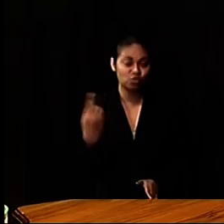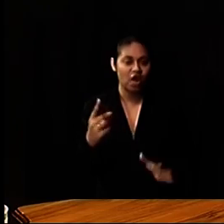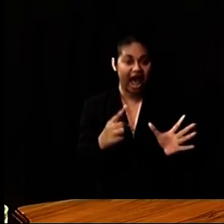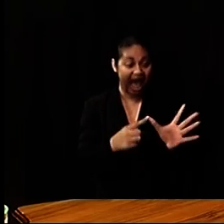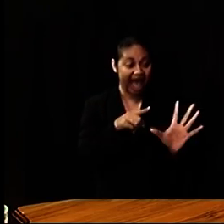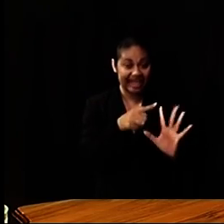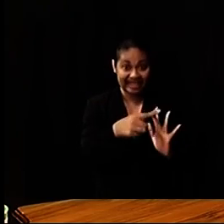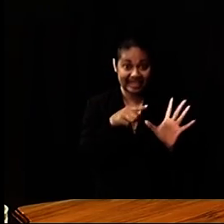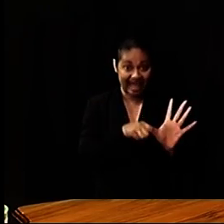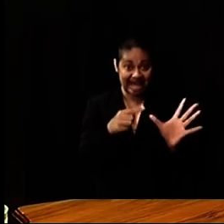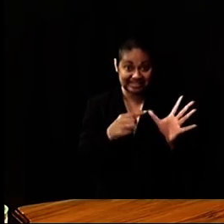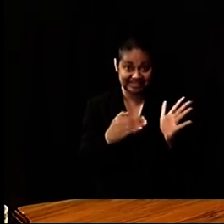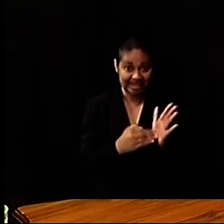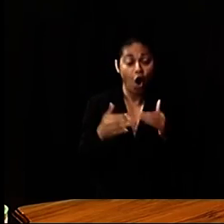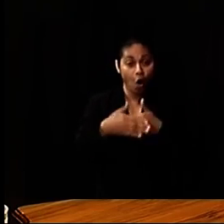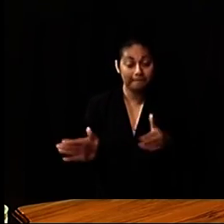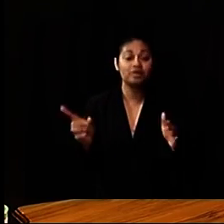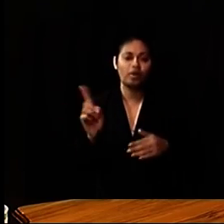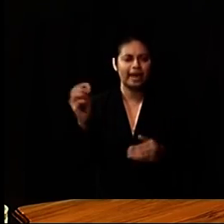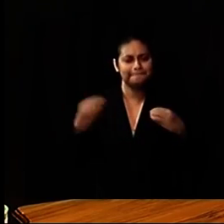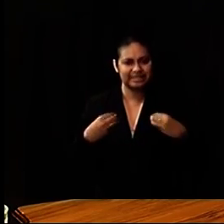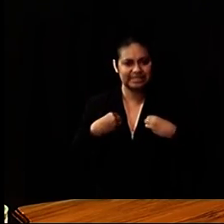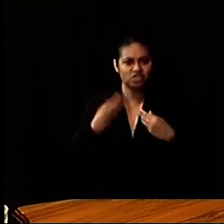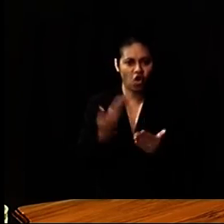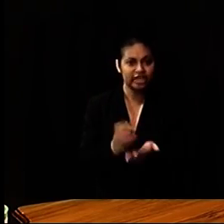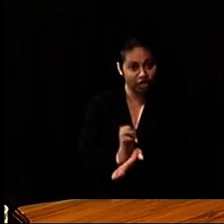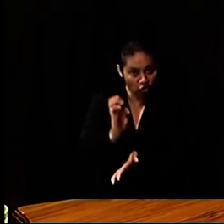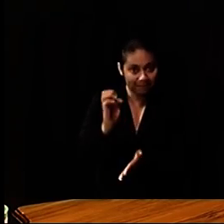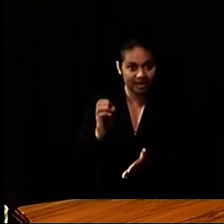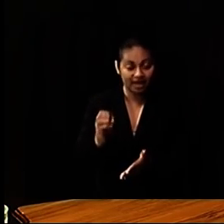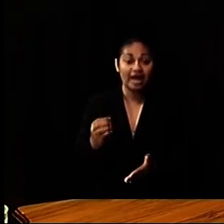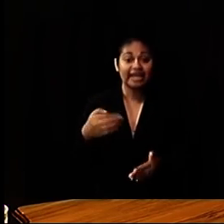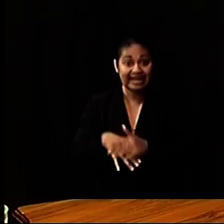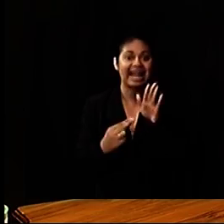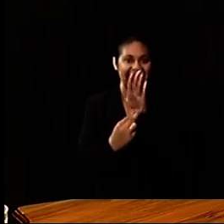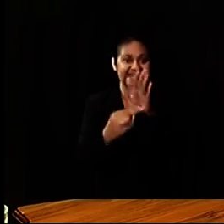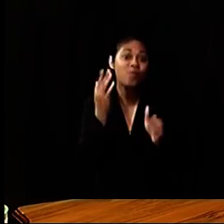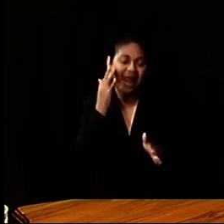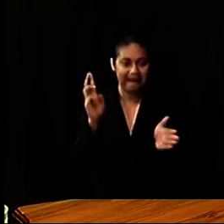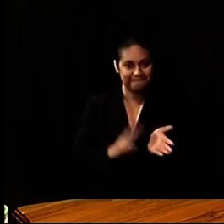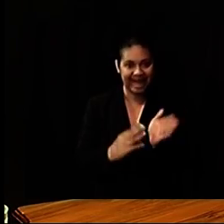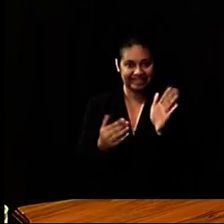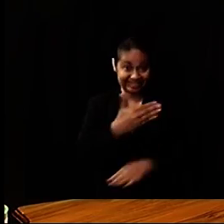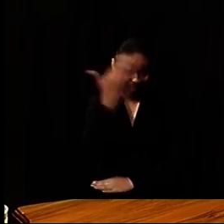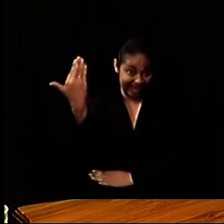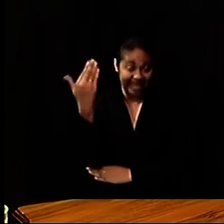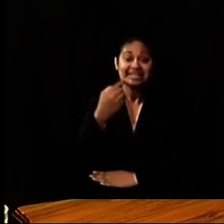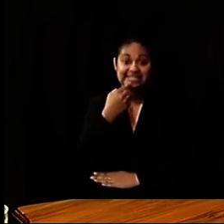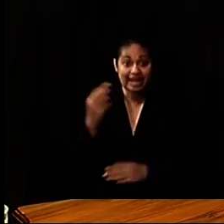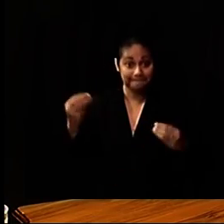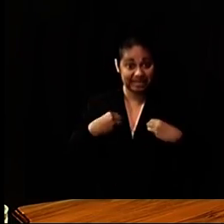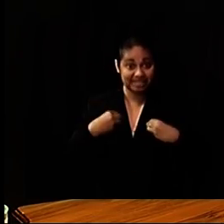Pacific Islands Business Conference on Regional Economic Integration in Nadi on Monday. This regional business